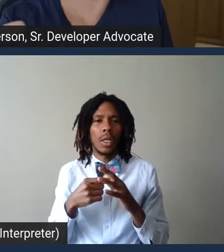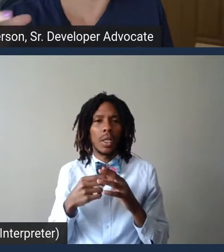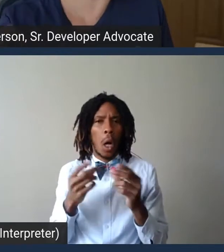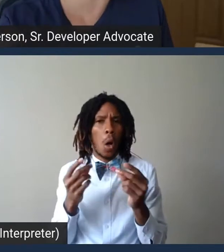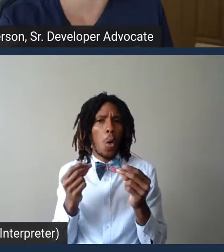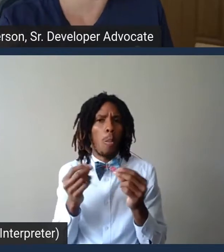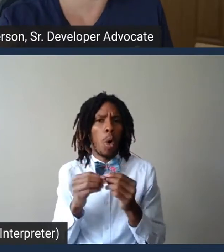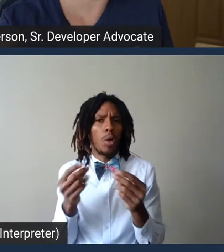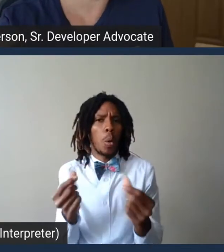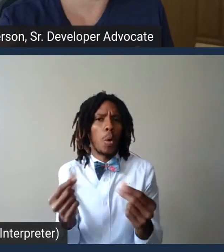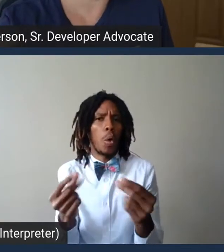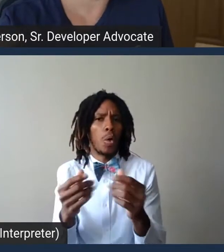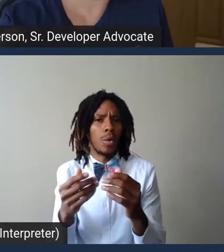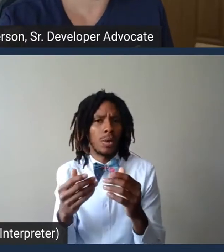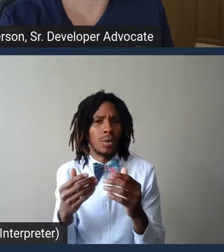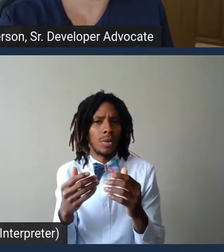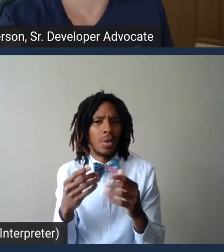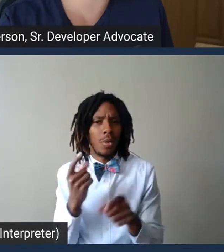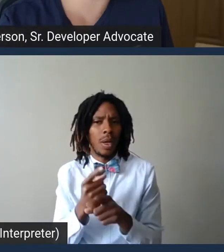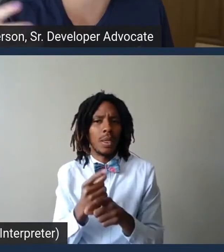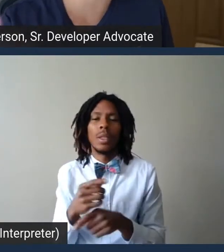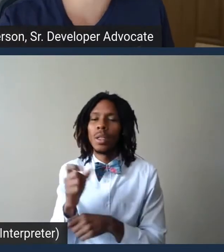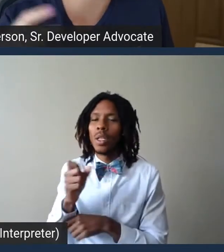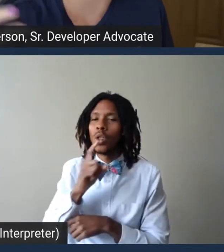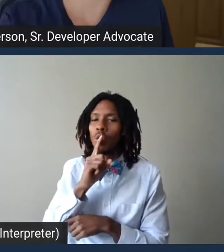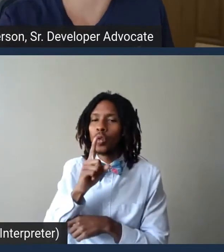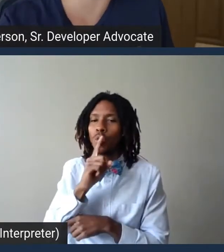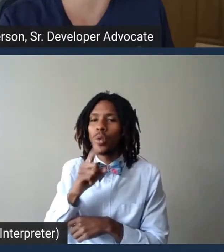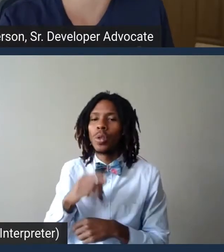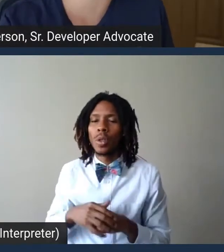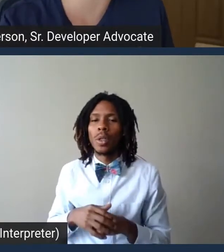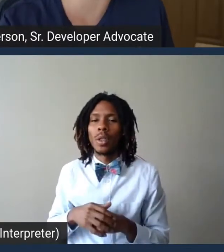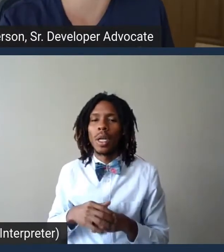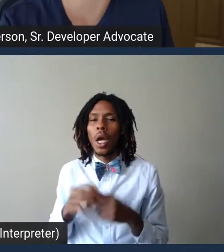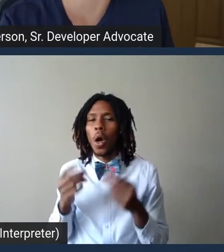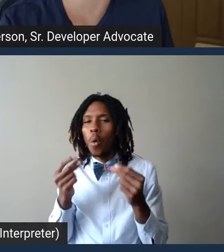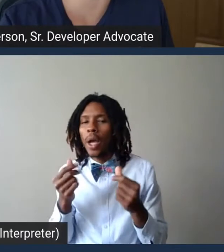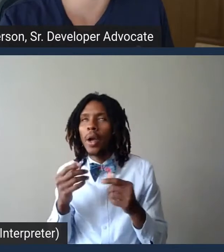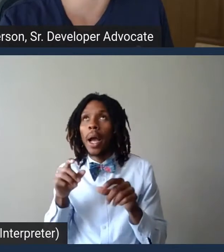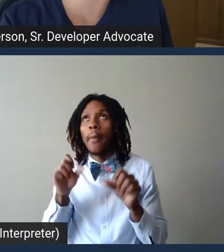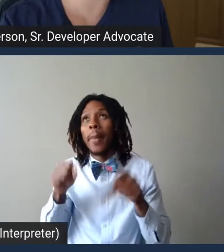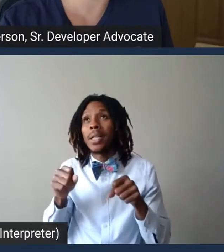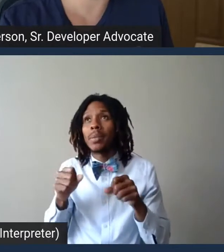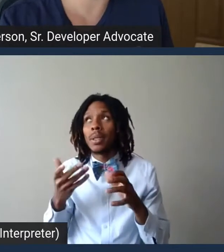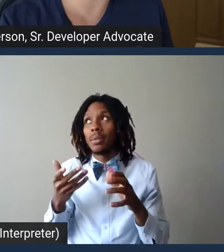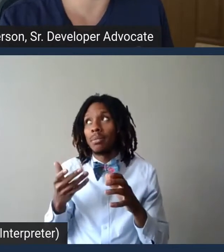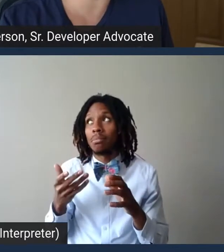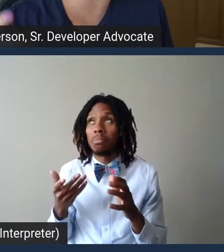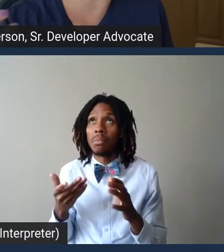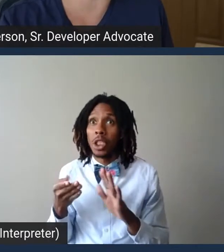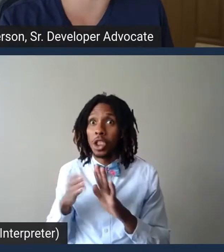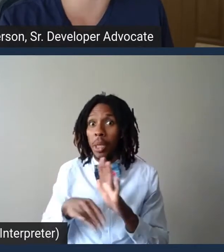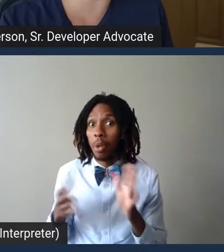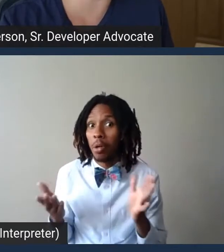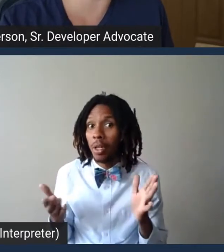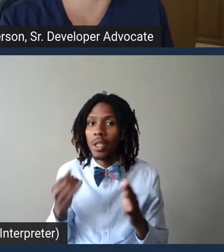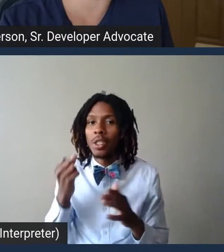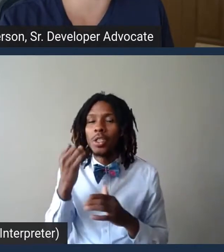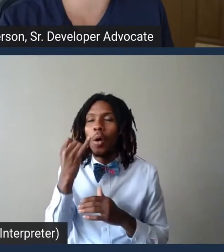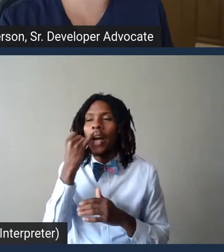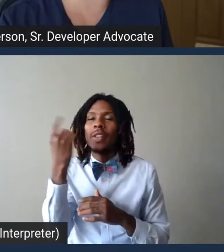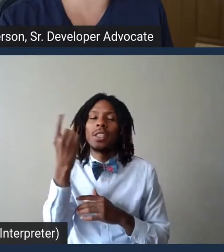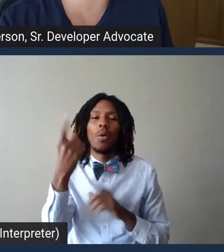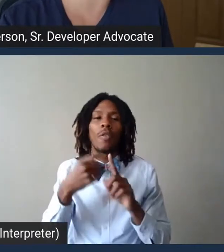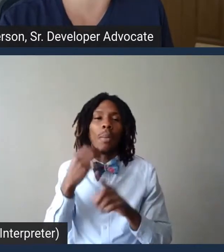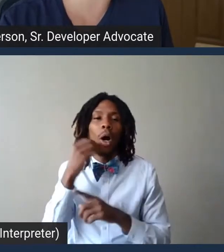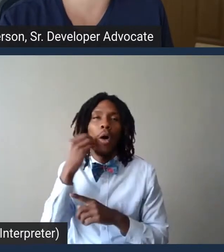that true? It is. It is. Quicker and possibly cheaper. So that if someone from